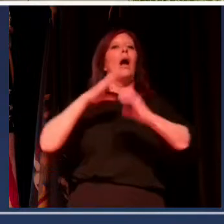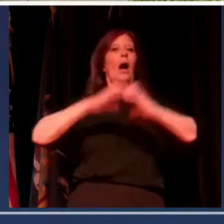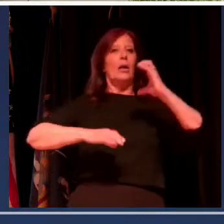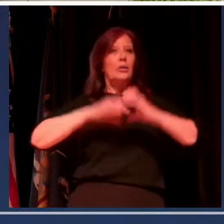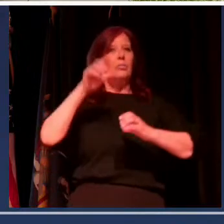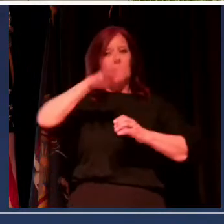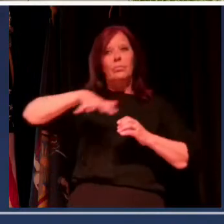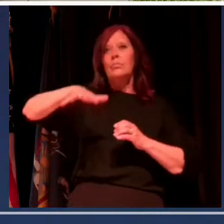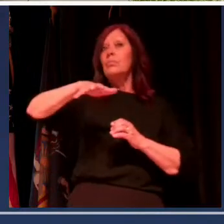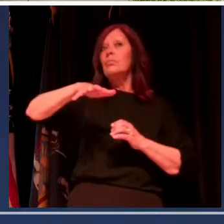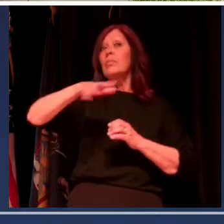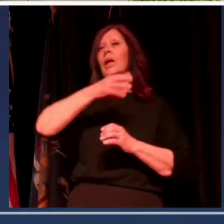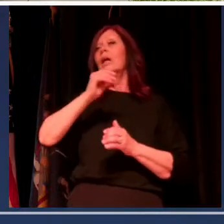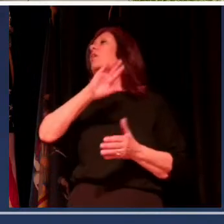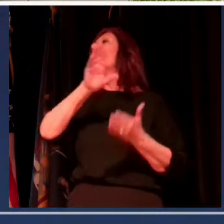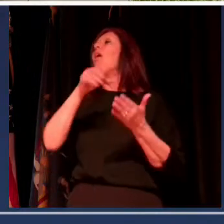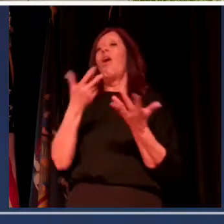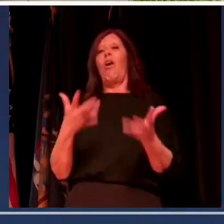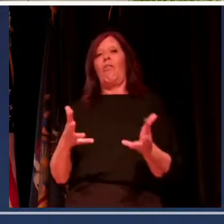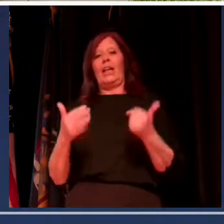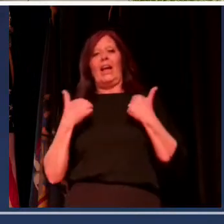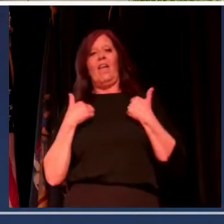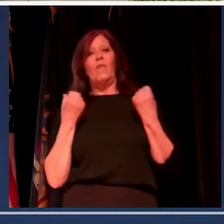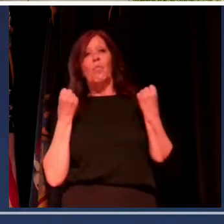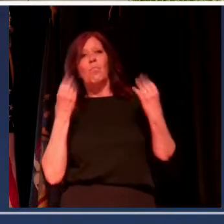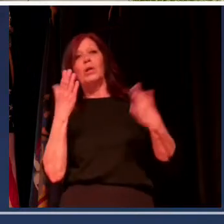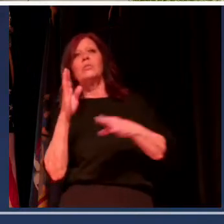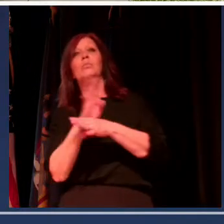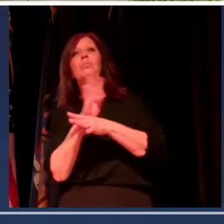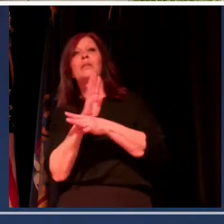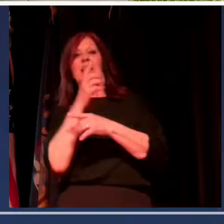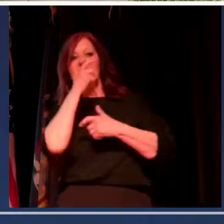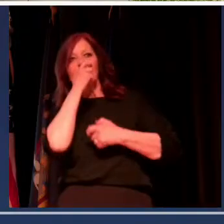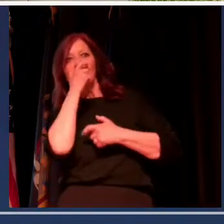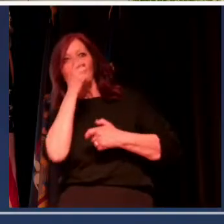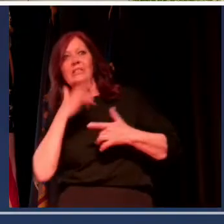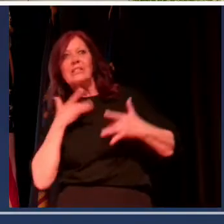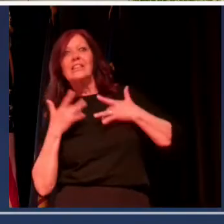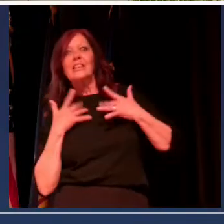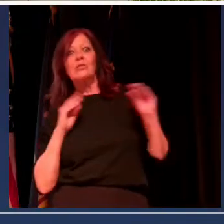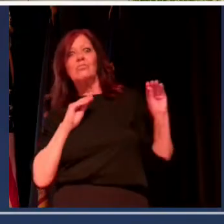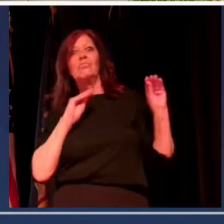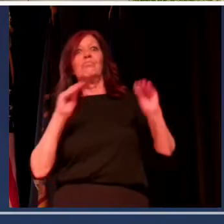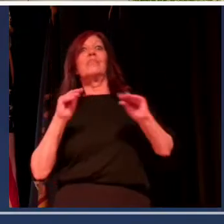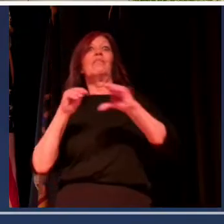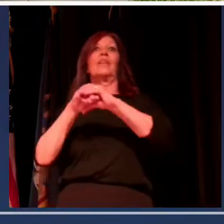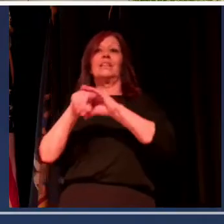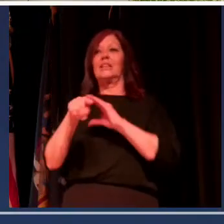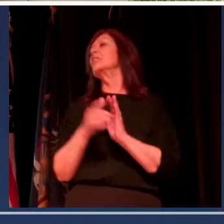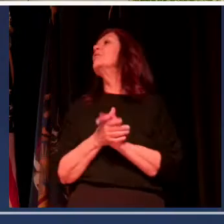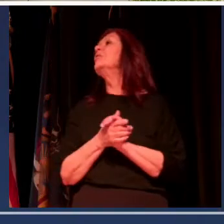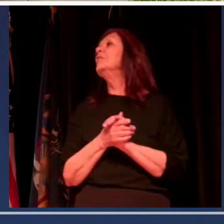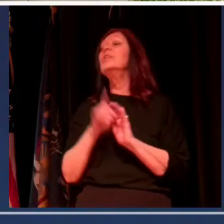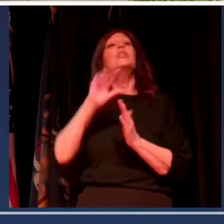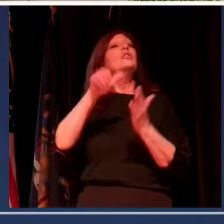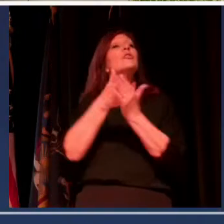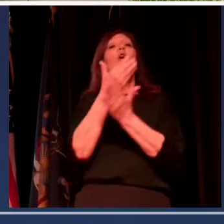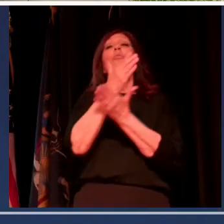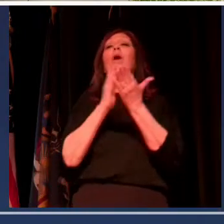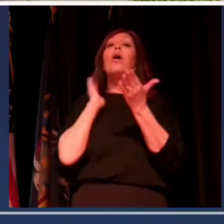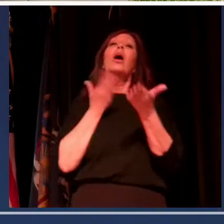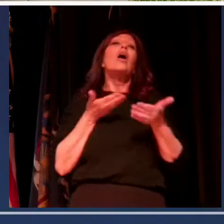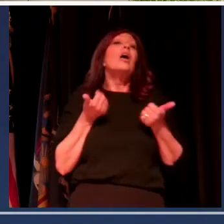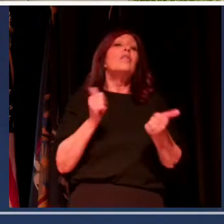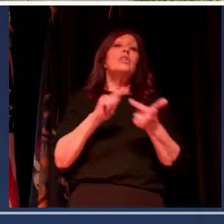the property, and already have multiple business interests who are excited about investing it. This is all part of our efforts to